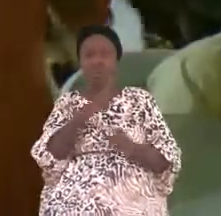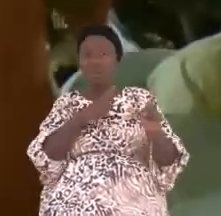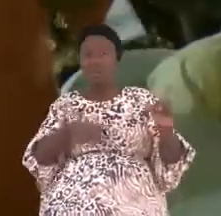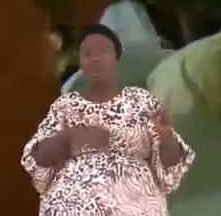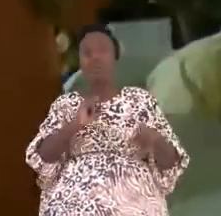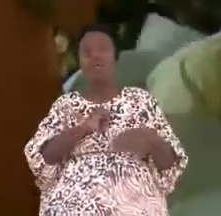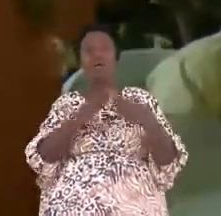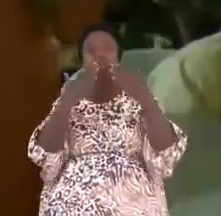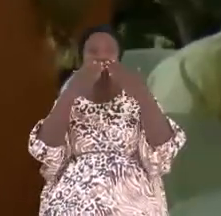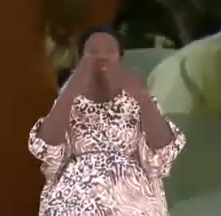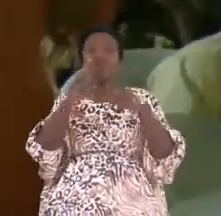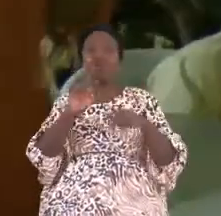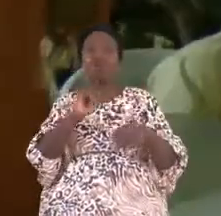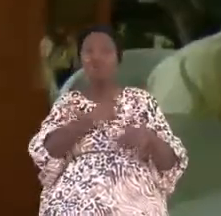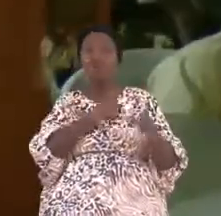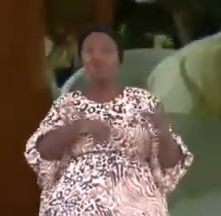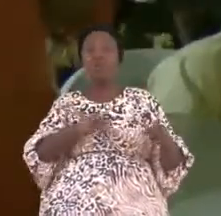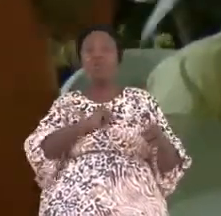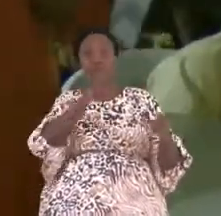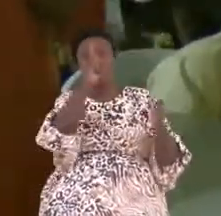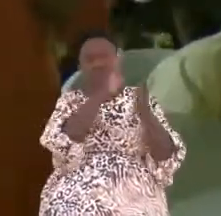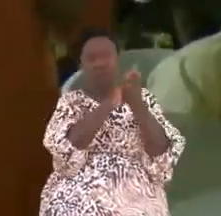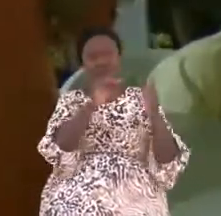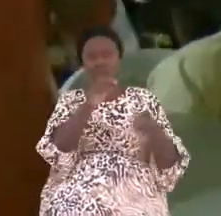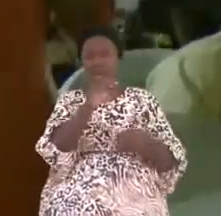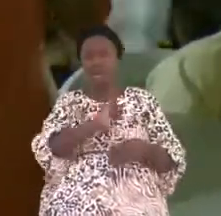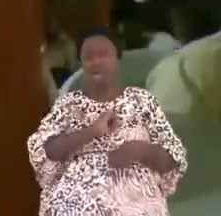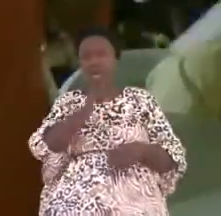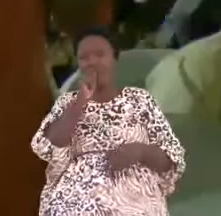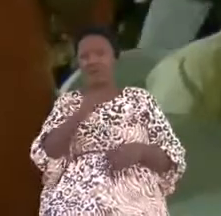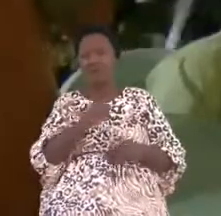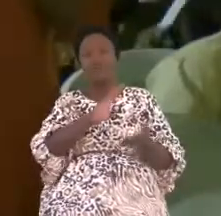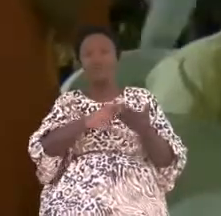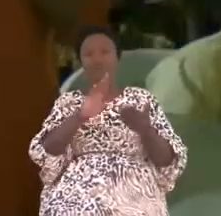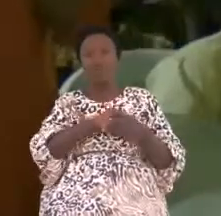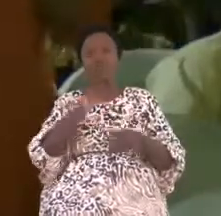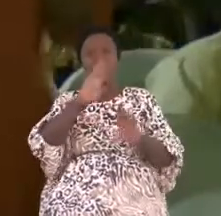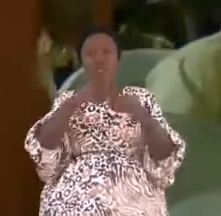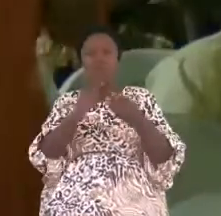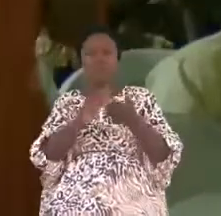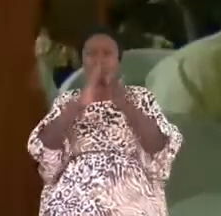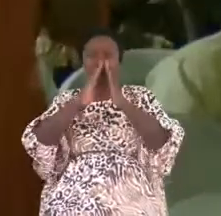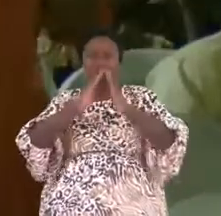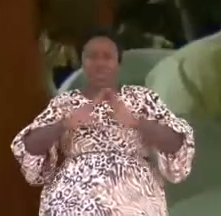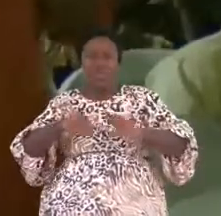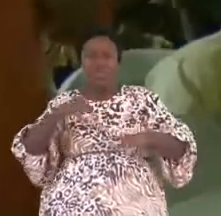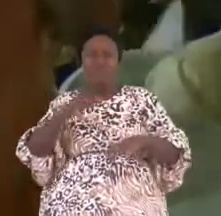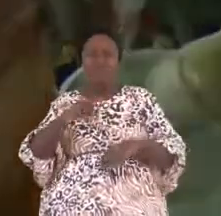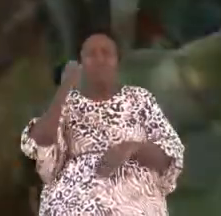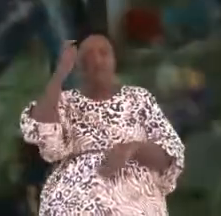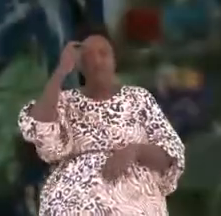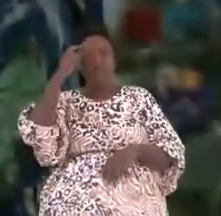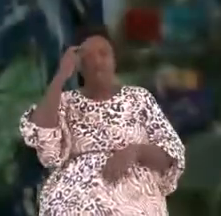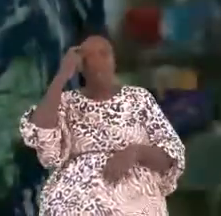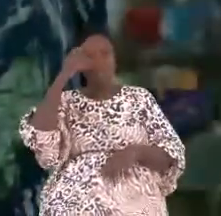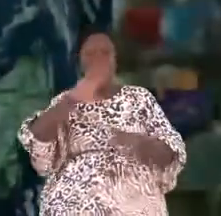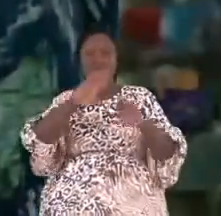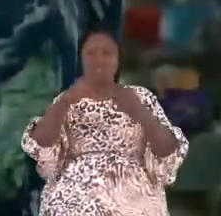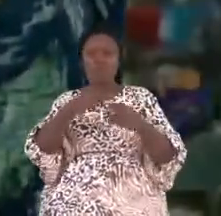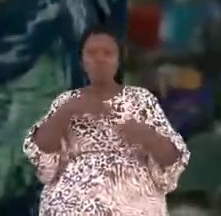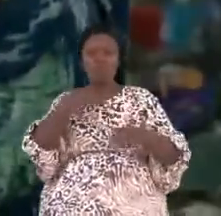you i believe i'm forgiven he'll give you peace of mind he'll give you joy of